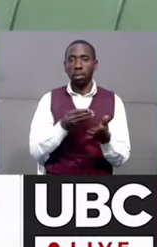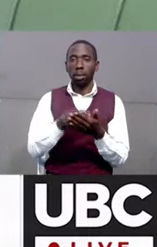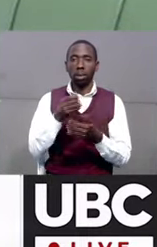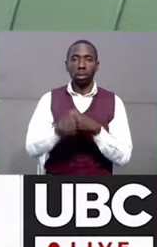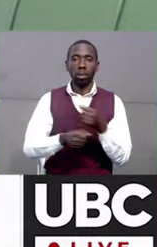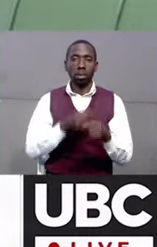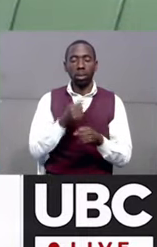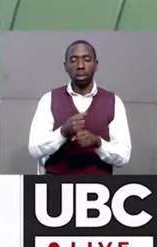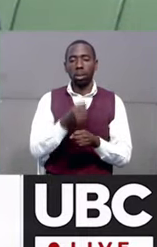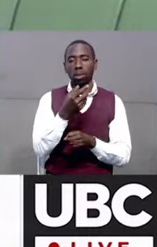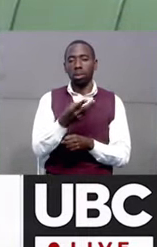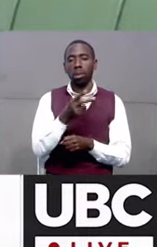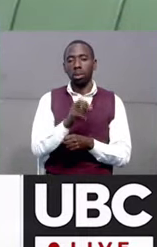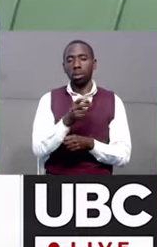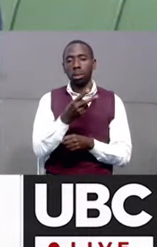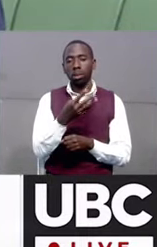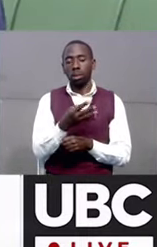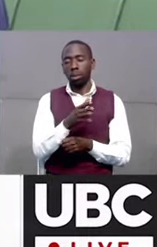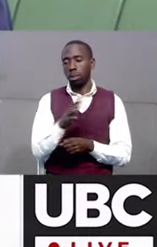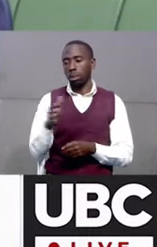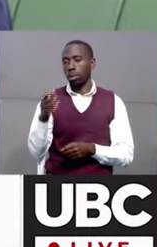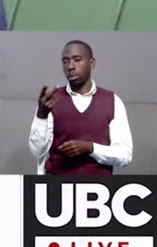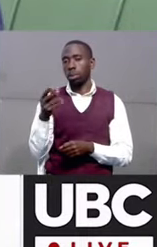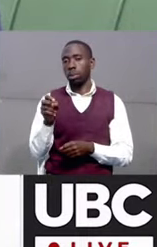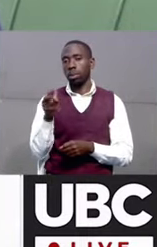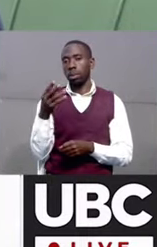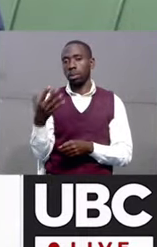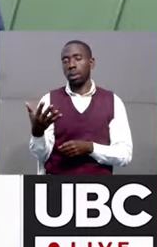24-25 for the following votes.